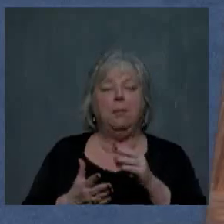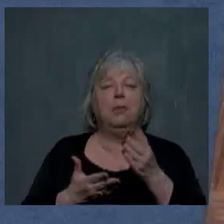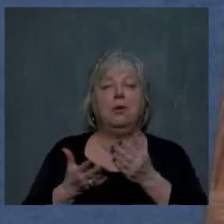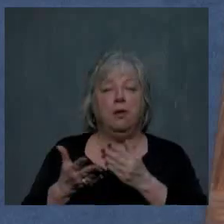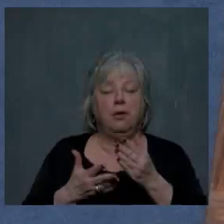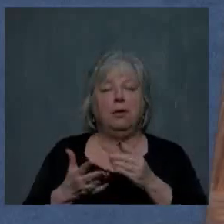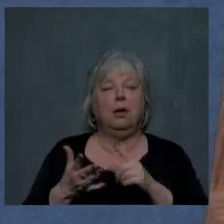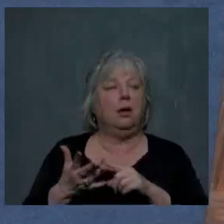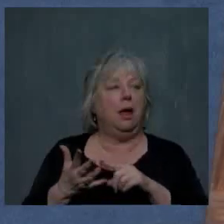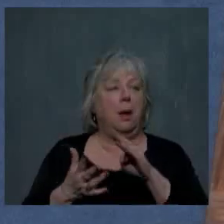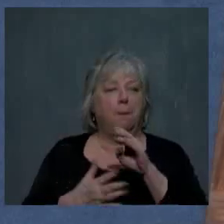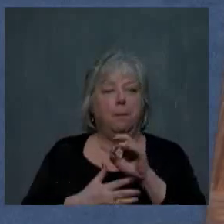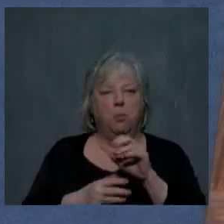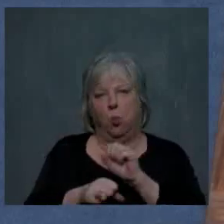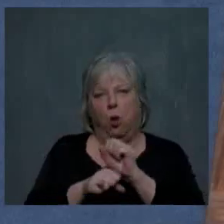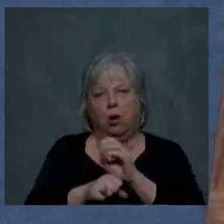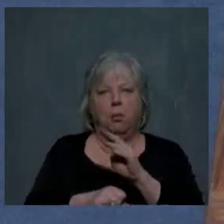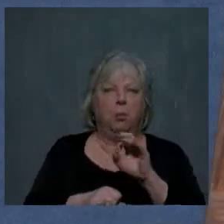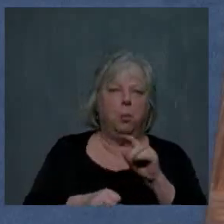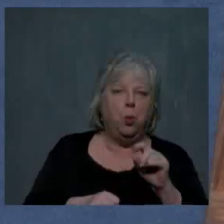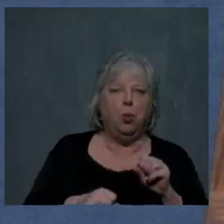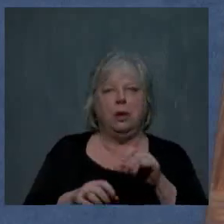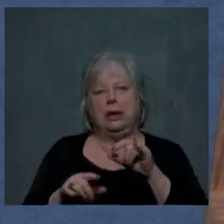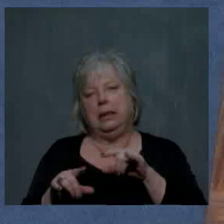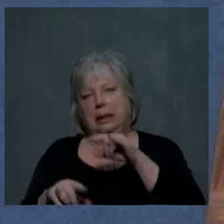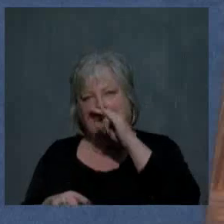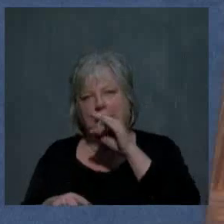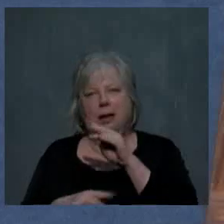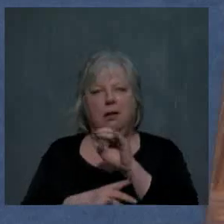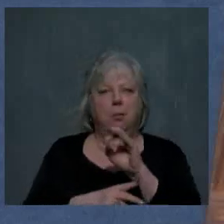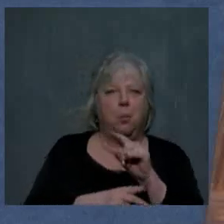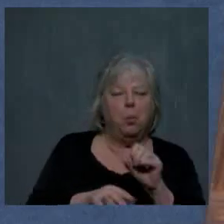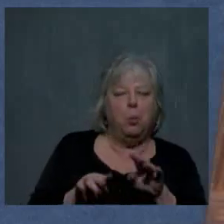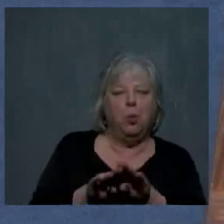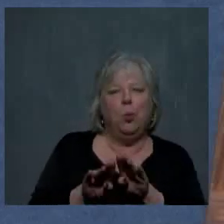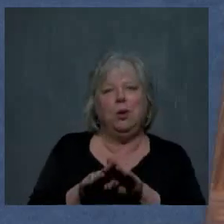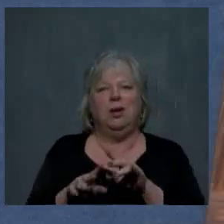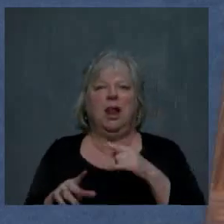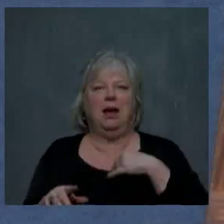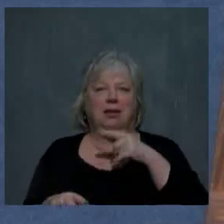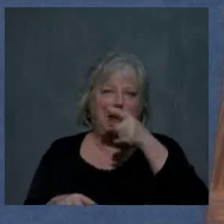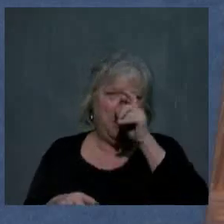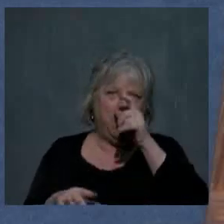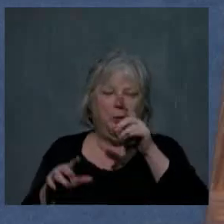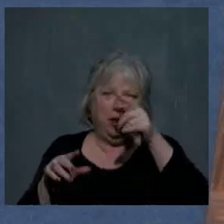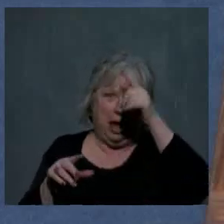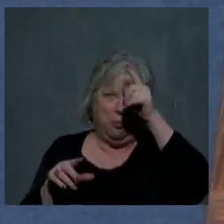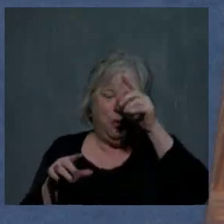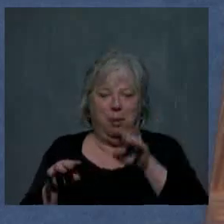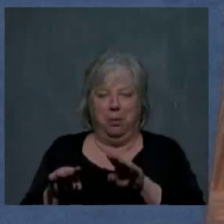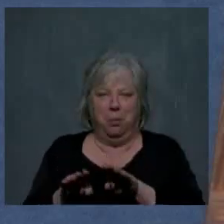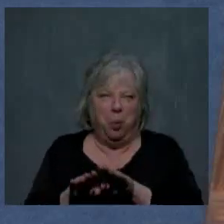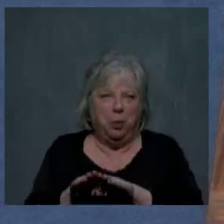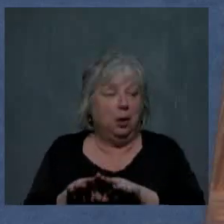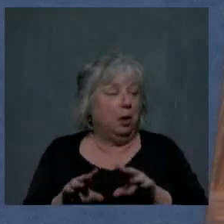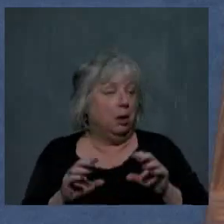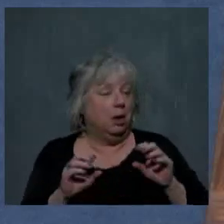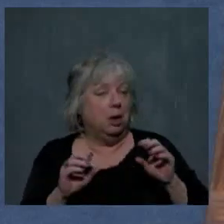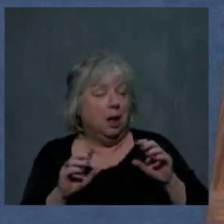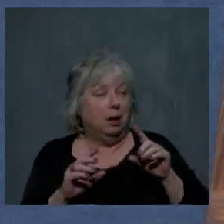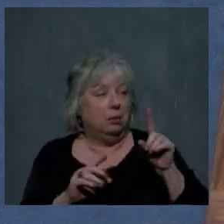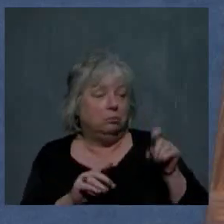We have boots, work boots, and kids' boots, like cowboy boots. And there'll be no seating outside